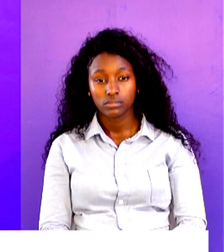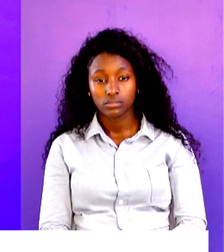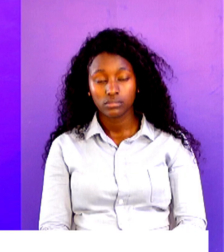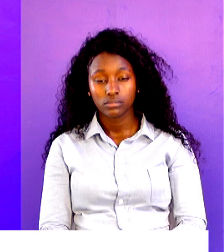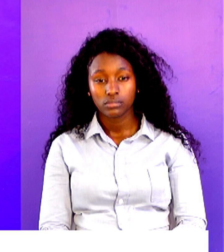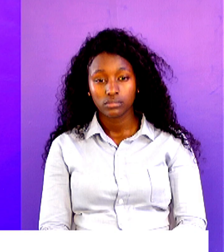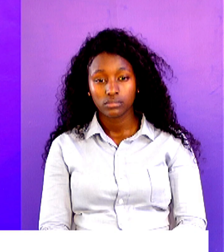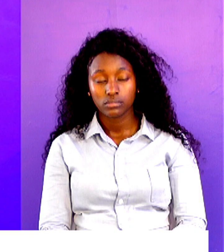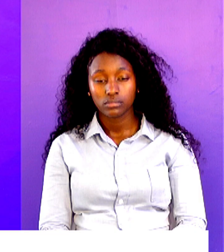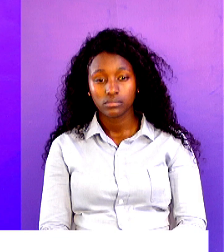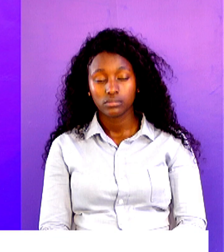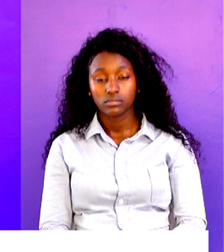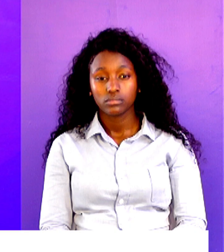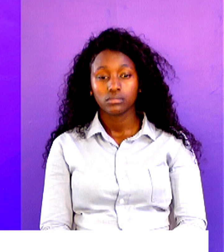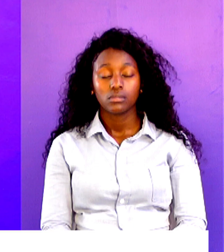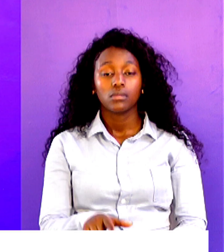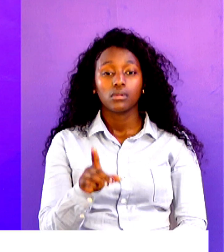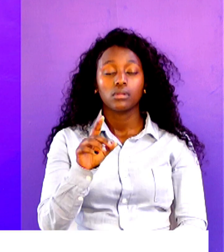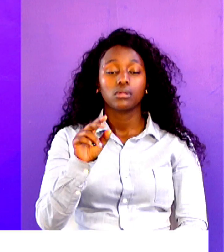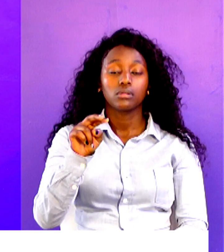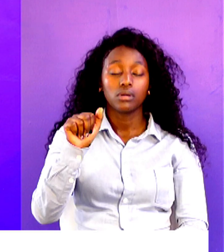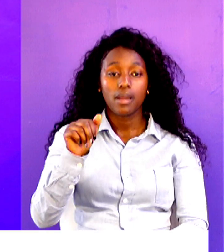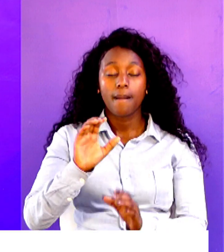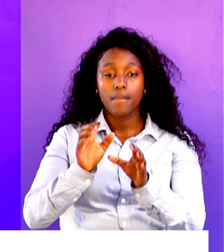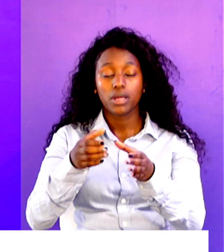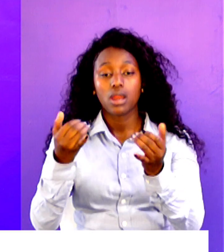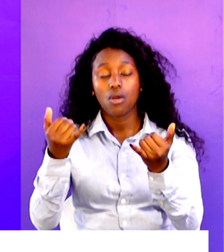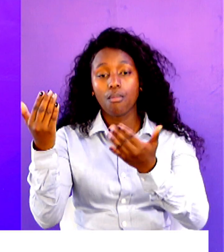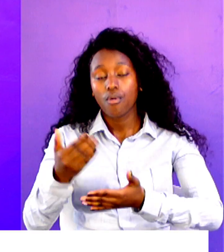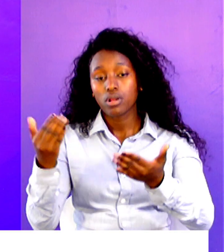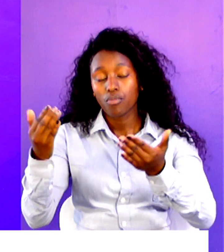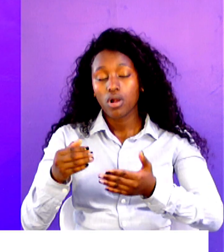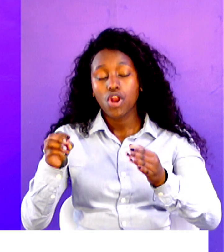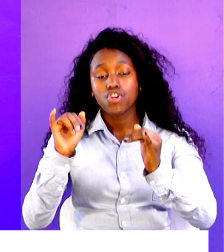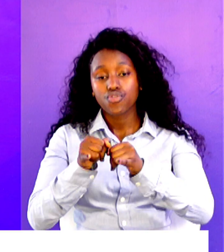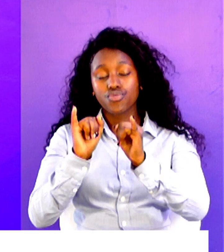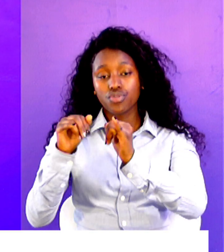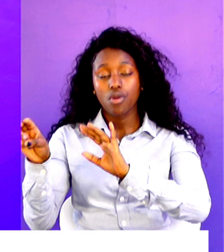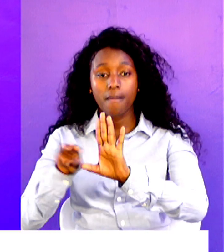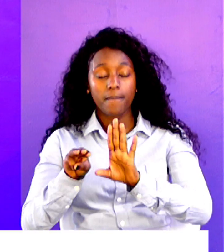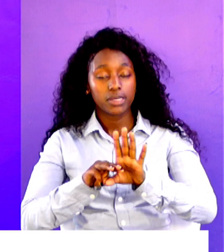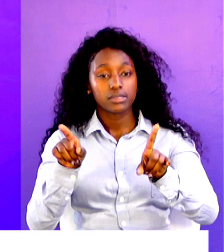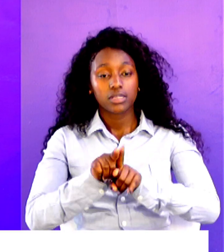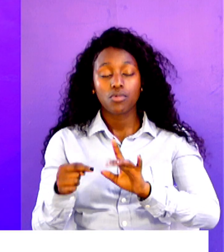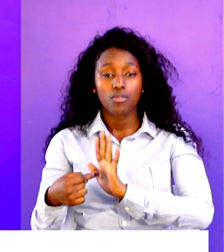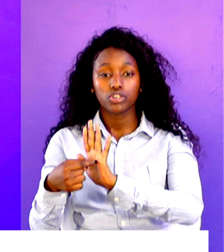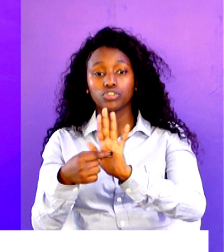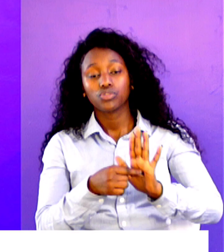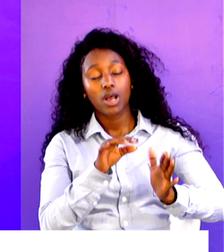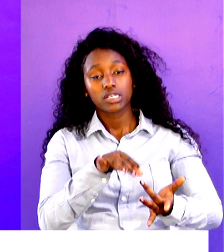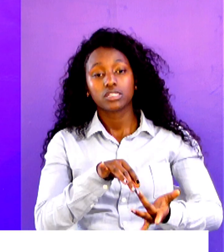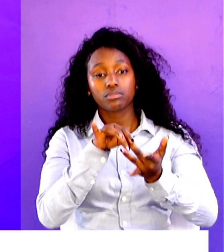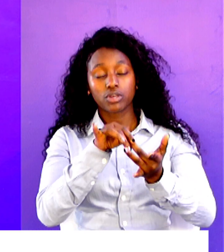The DNA party has officially welcomed new members of its movement and unveiled a special segment for the